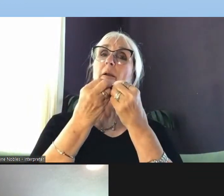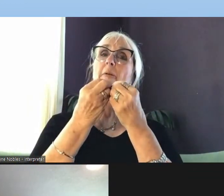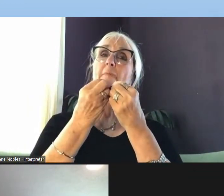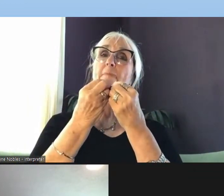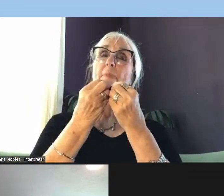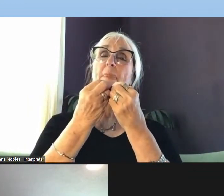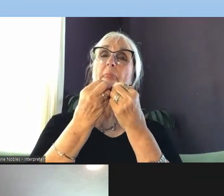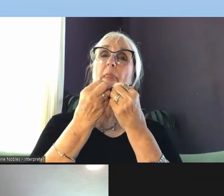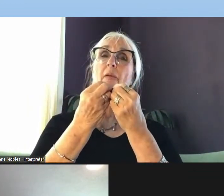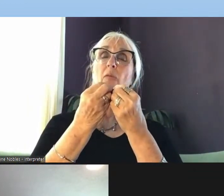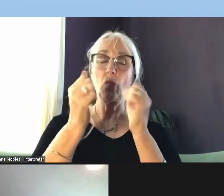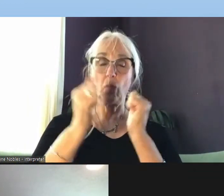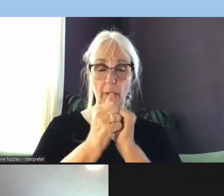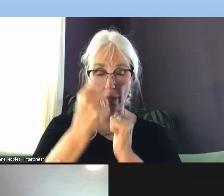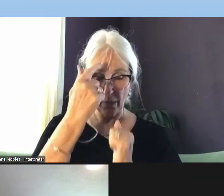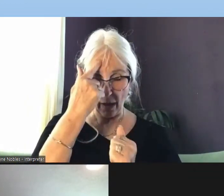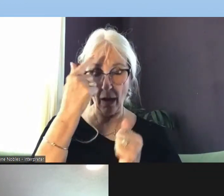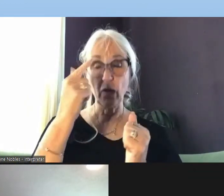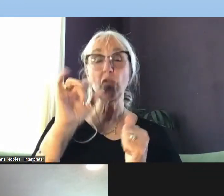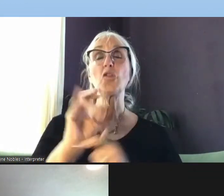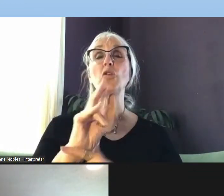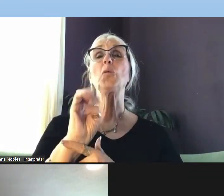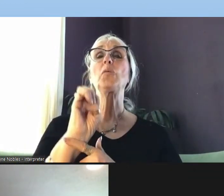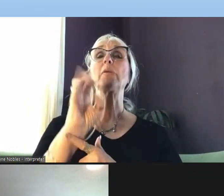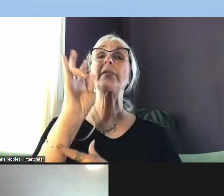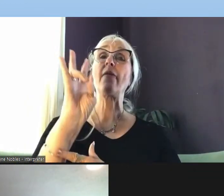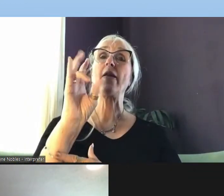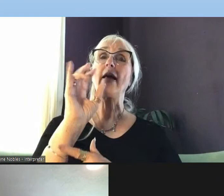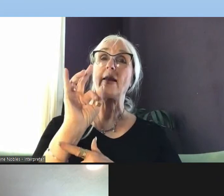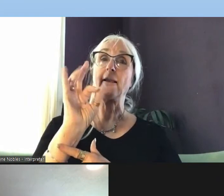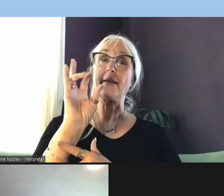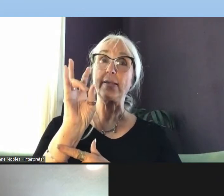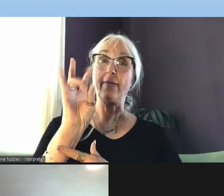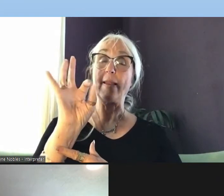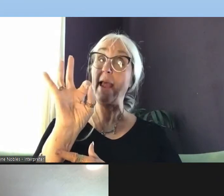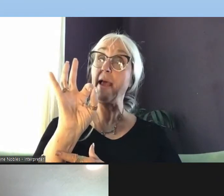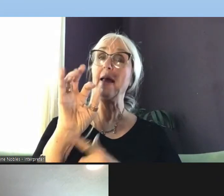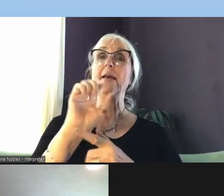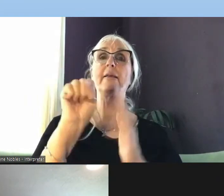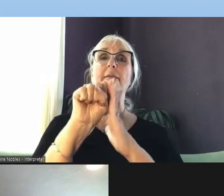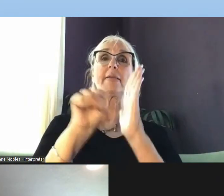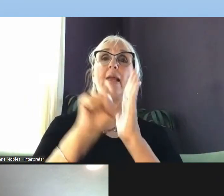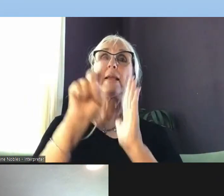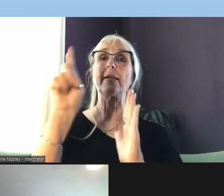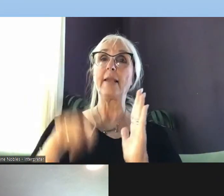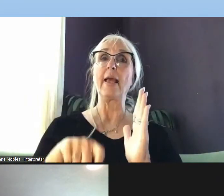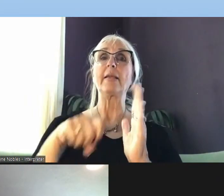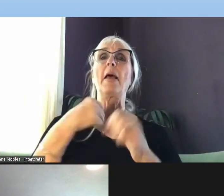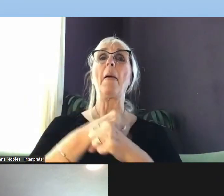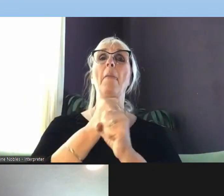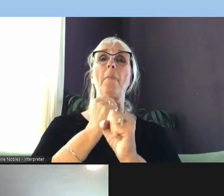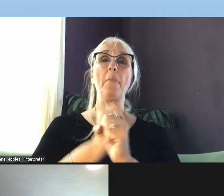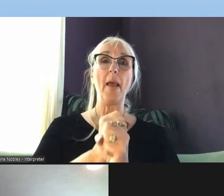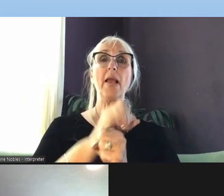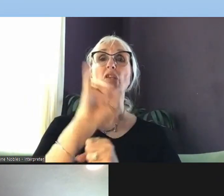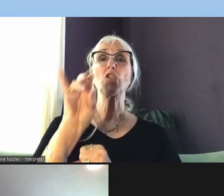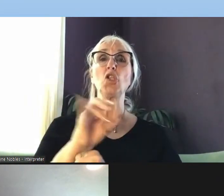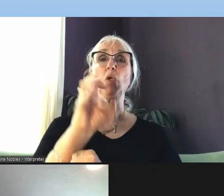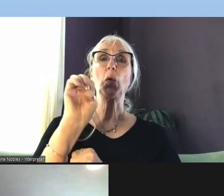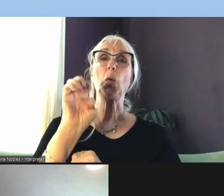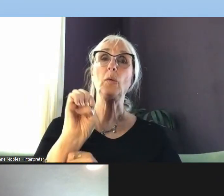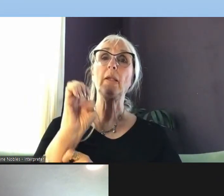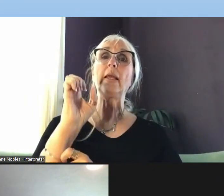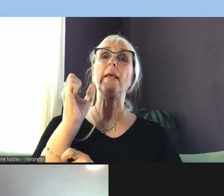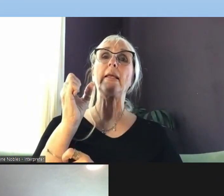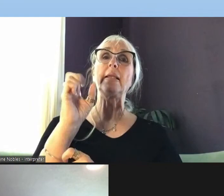deed. On June 7th, 1979, the state of Texas made Juneteenth an official state holiday. On